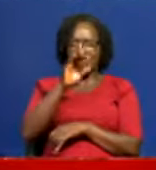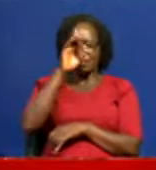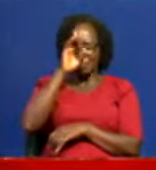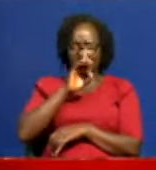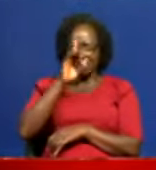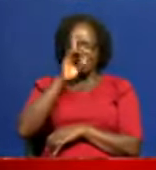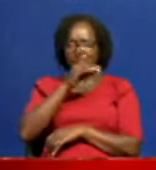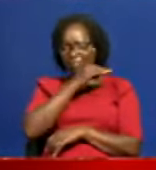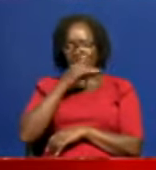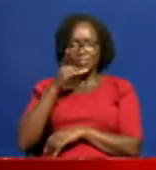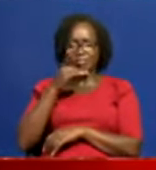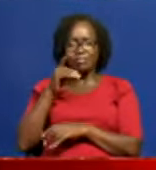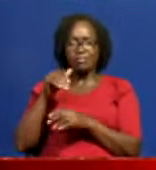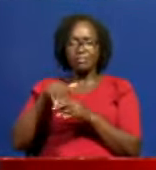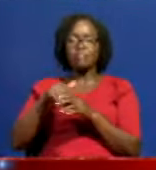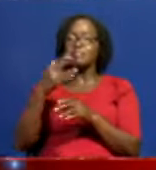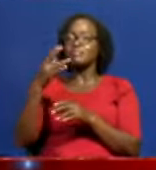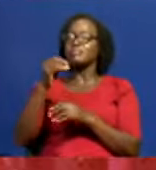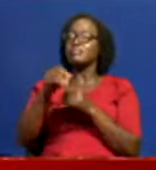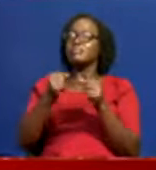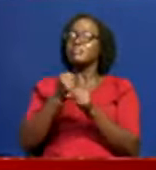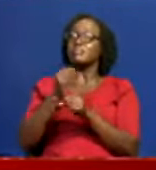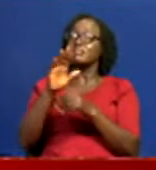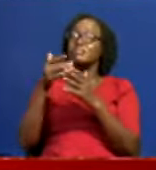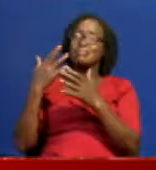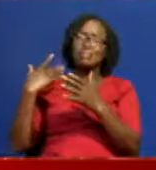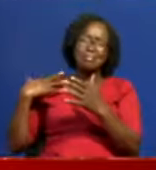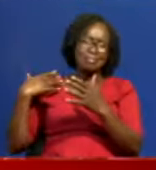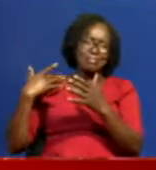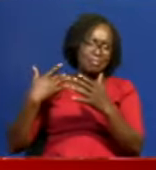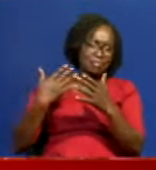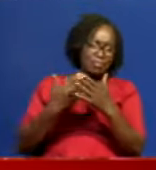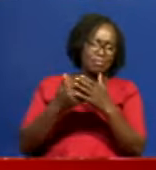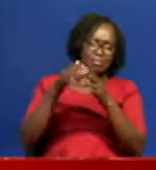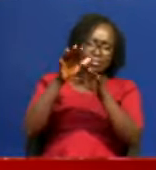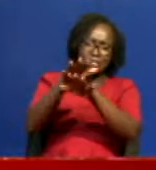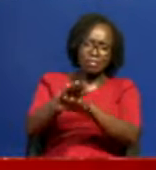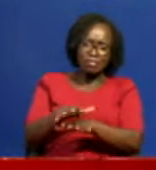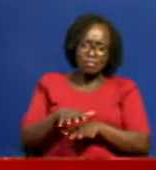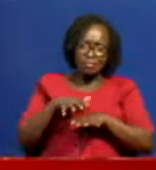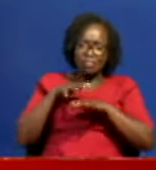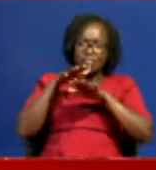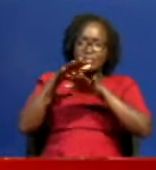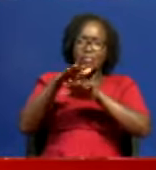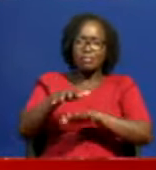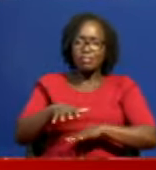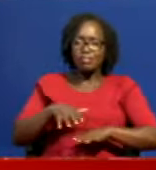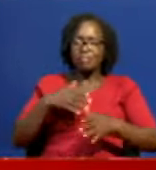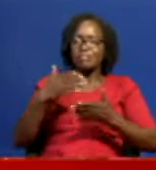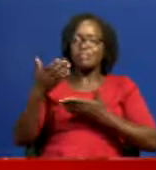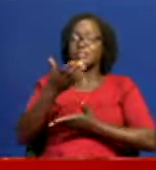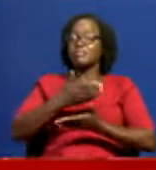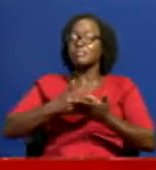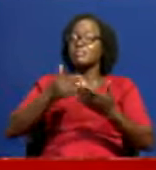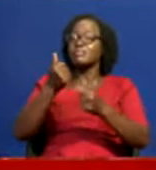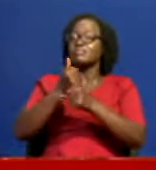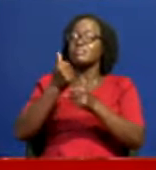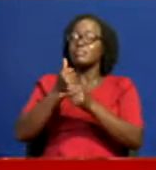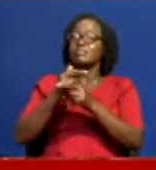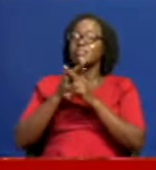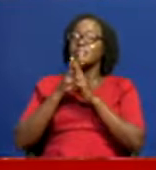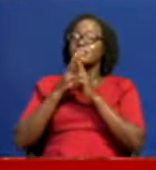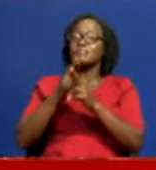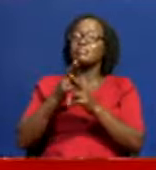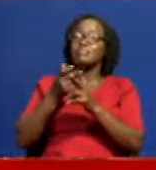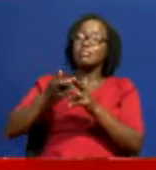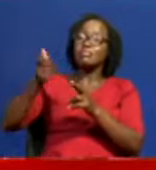years. All these factors slowed down our economic performance, resulting in